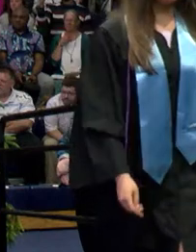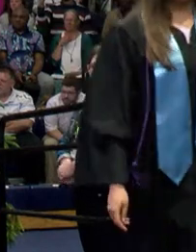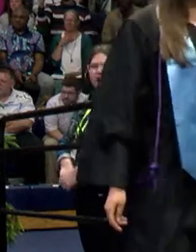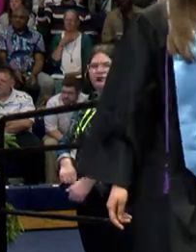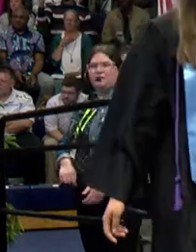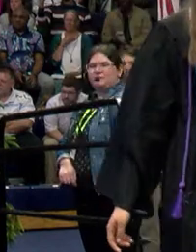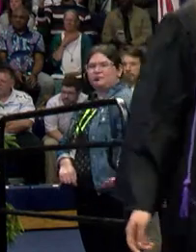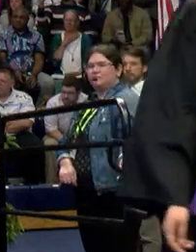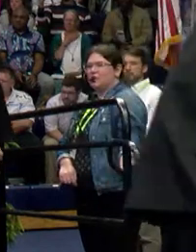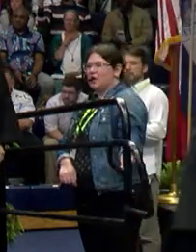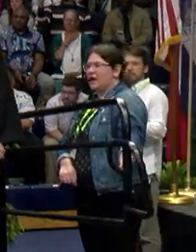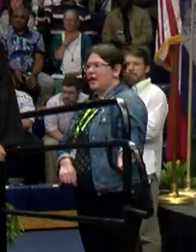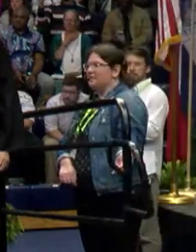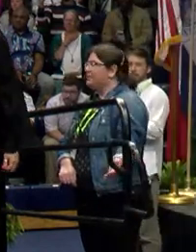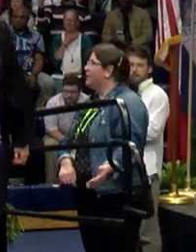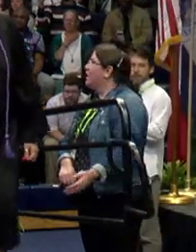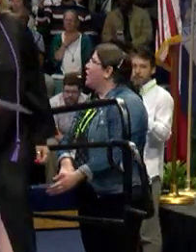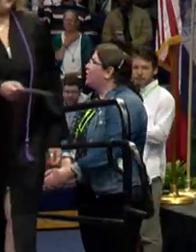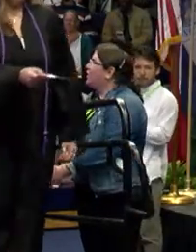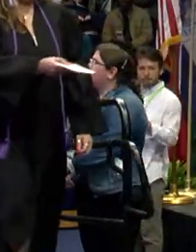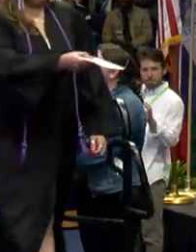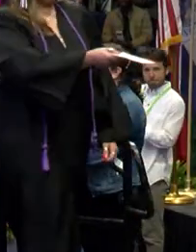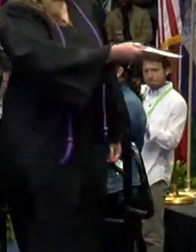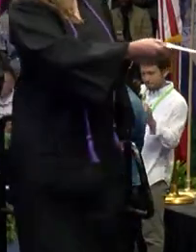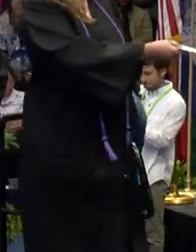Catherine Artis Crawford.